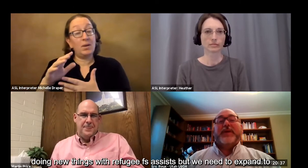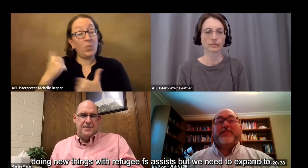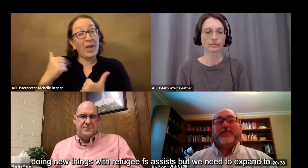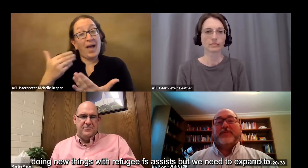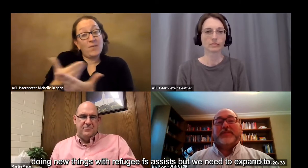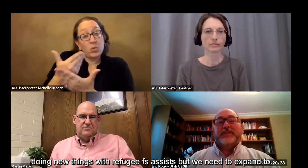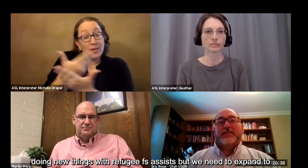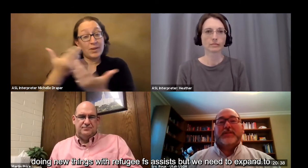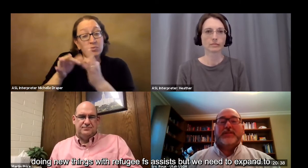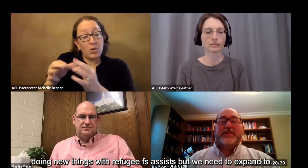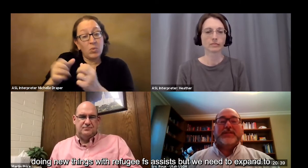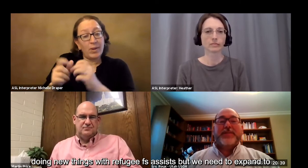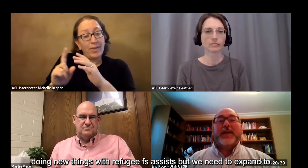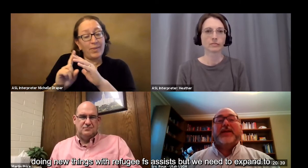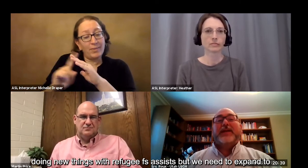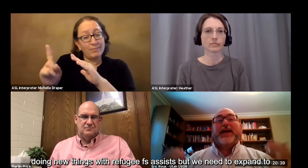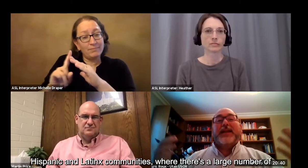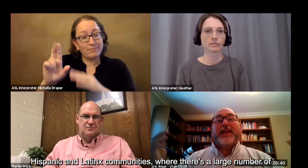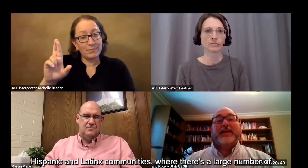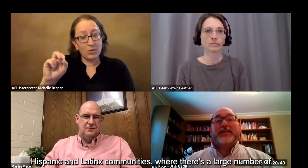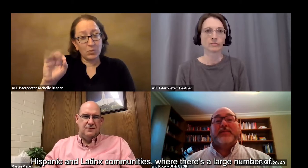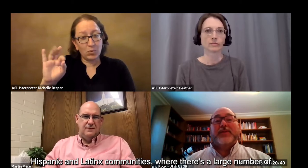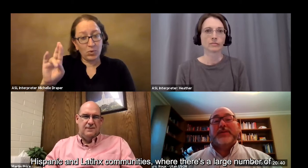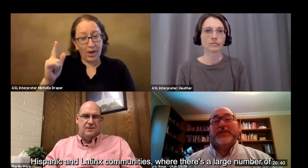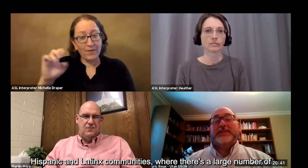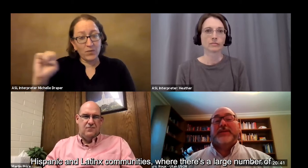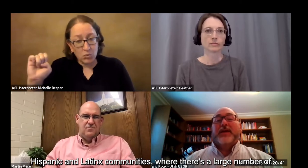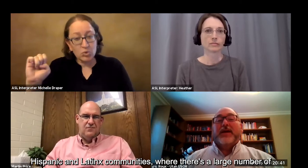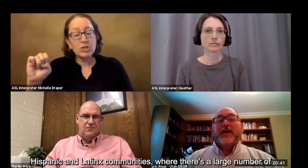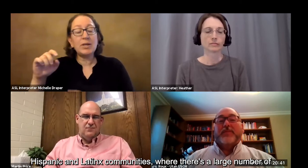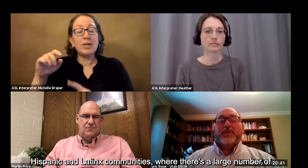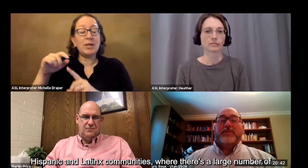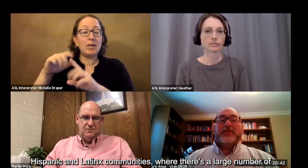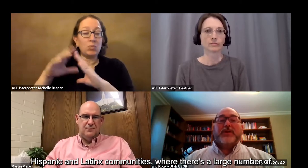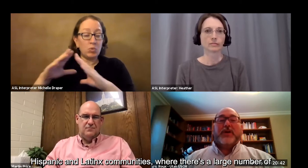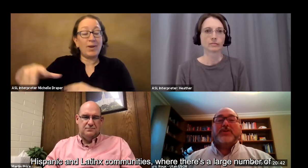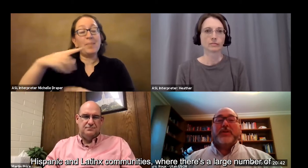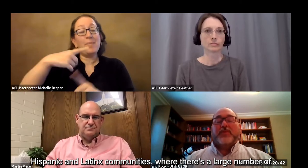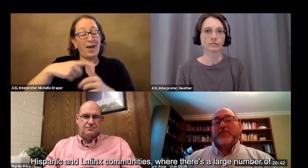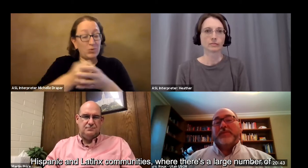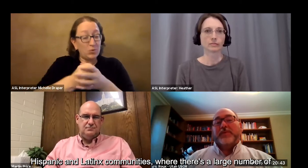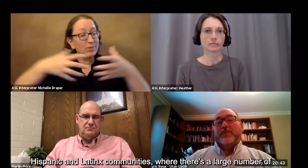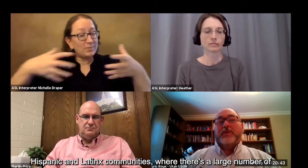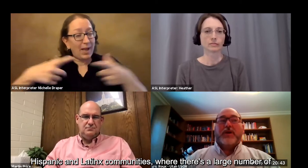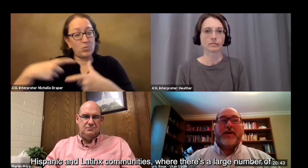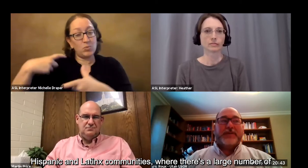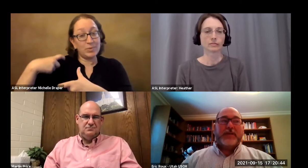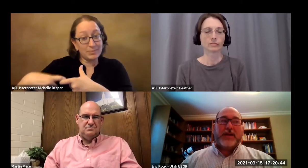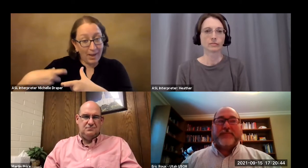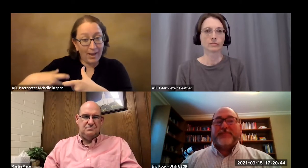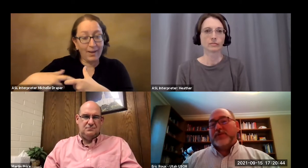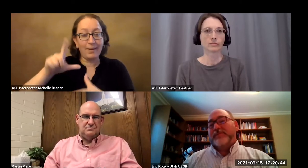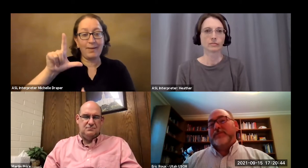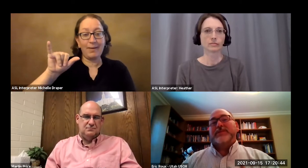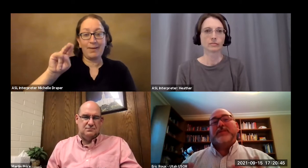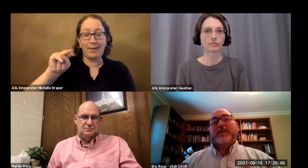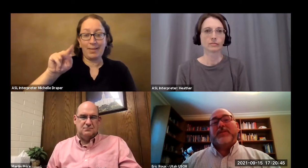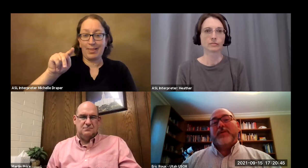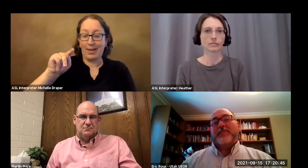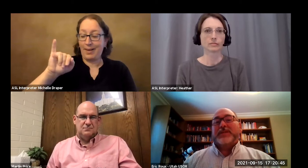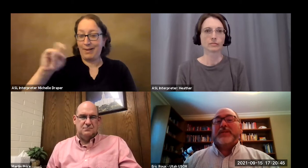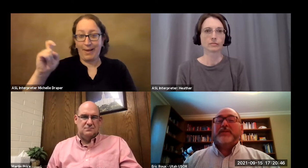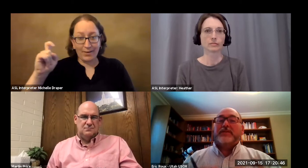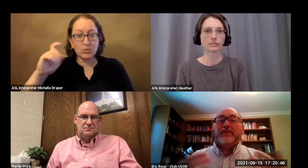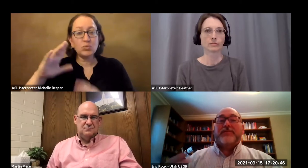need to expand, for instance, to the Hispanic and Latinx communities, where there's a large number of people who are often cut off from services